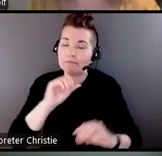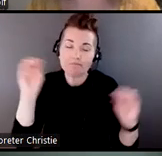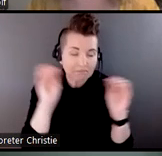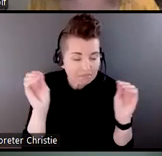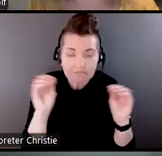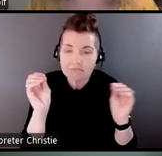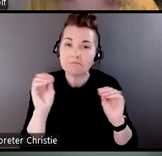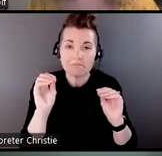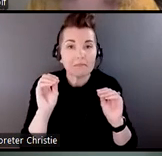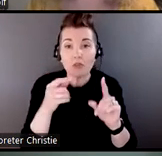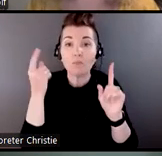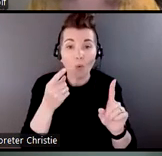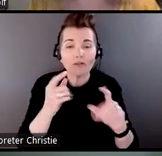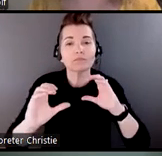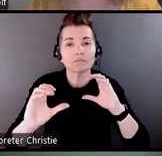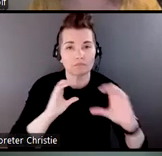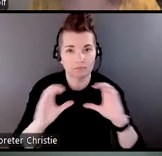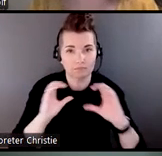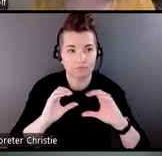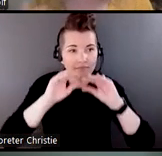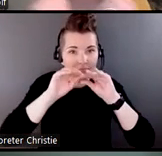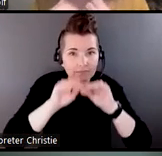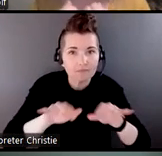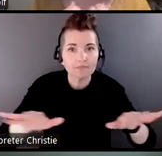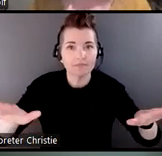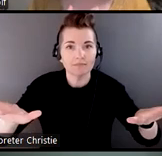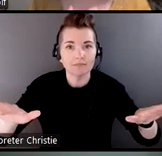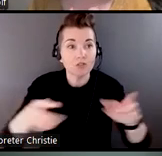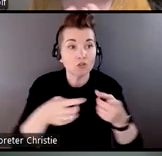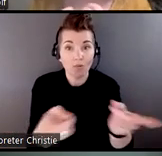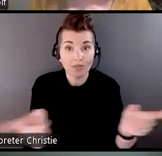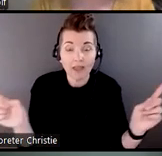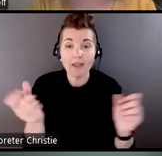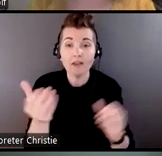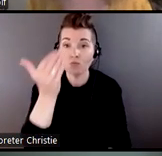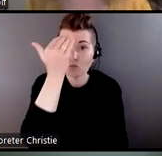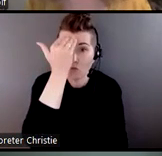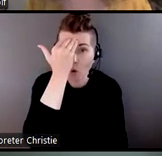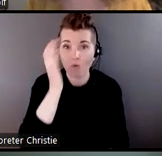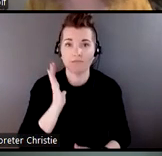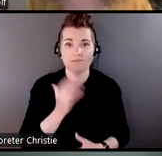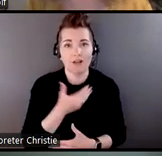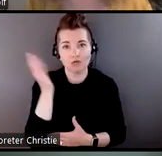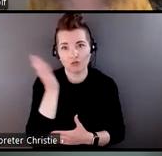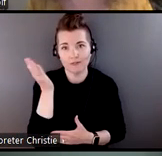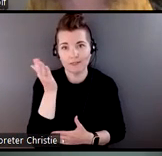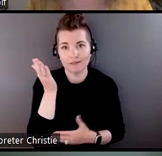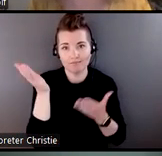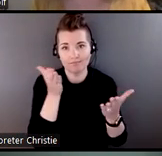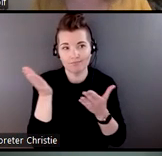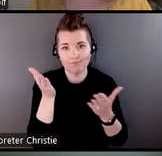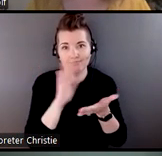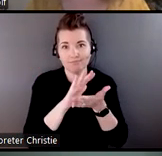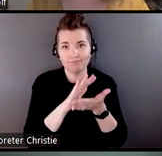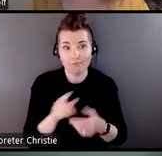to people in a way that they understand that we have something that can meet their needs. It really is